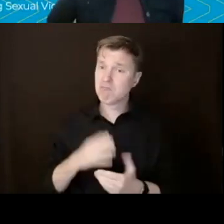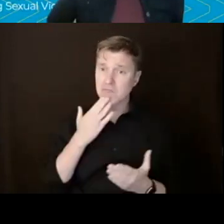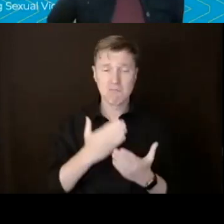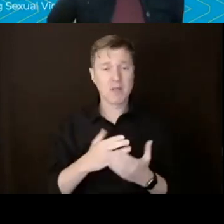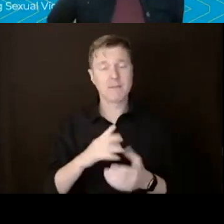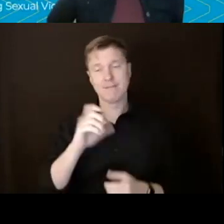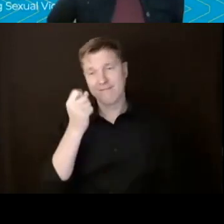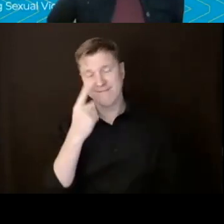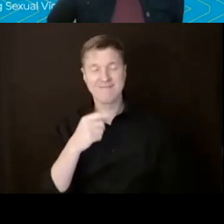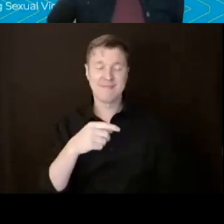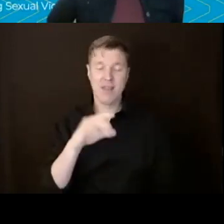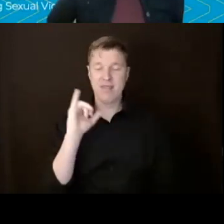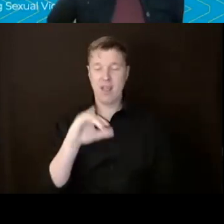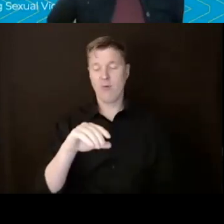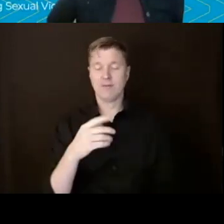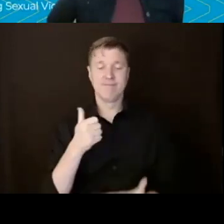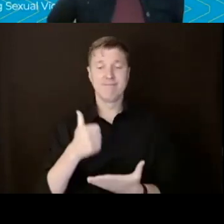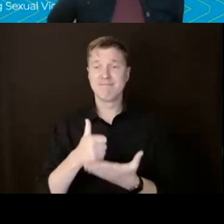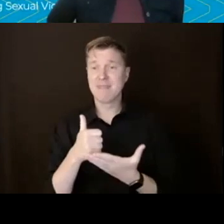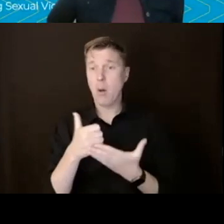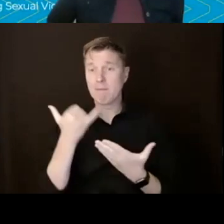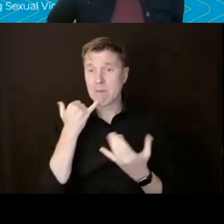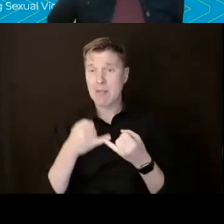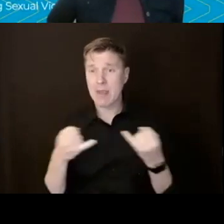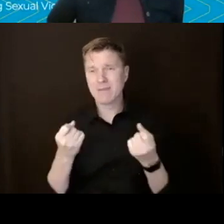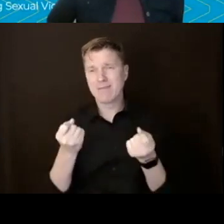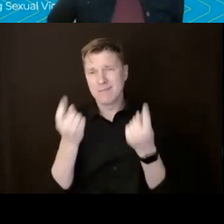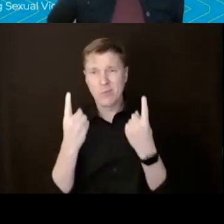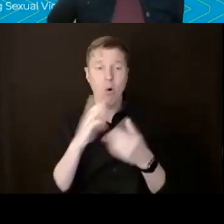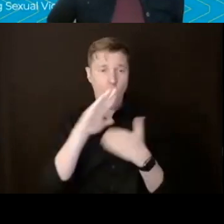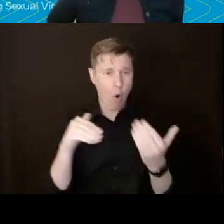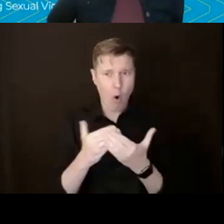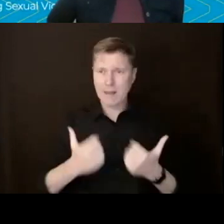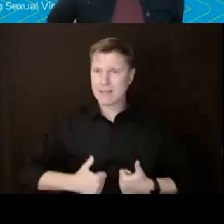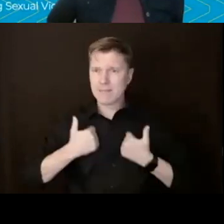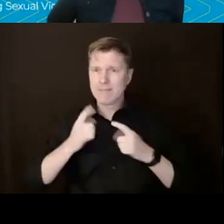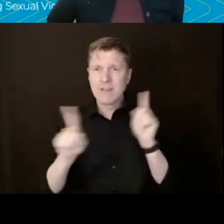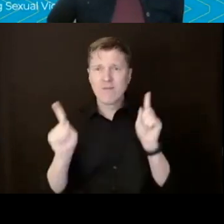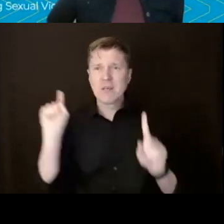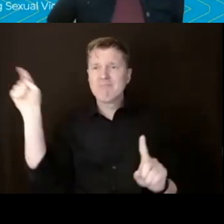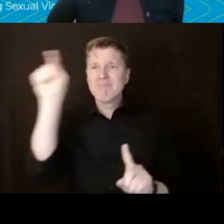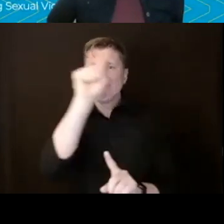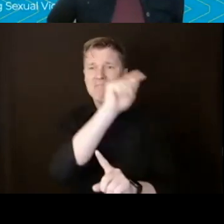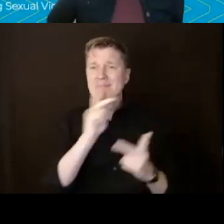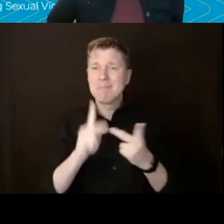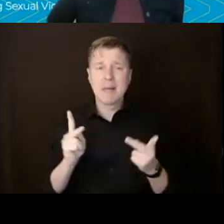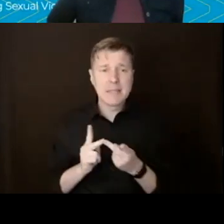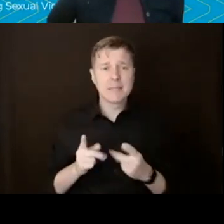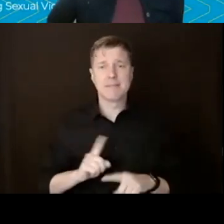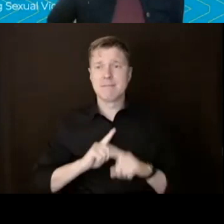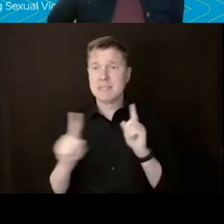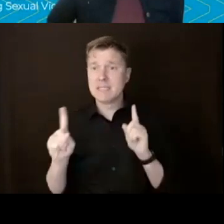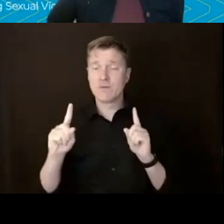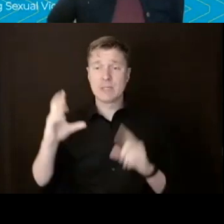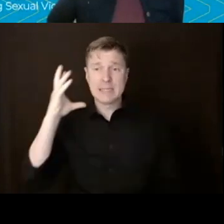helplines, all right, that we, because we're all located in different places, we also have different histories, like